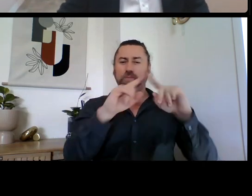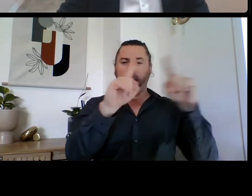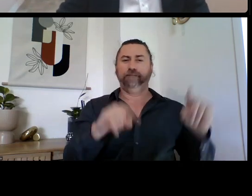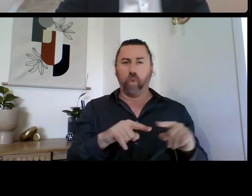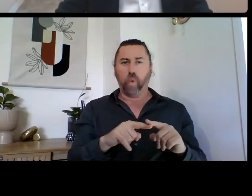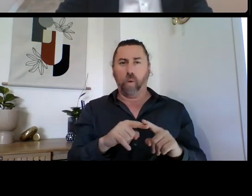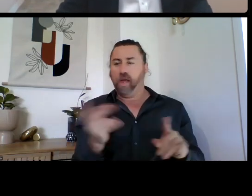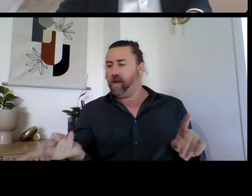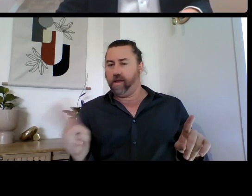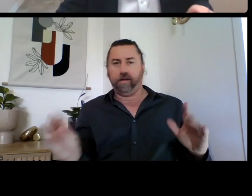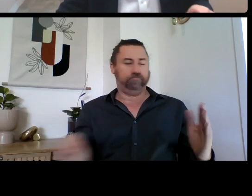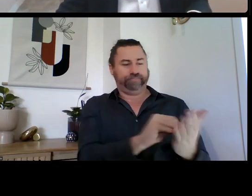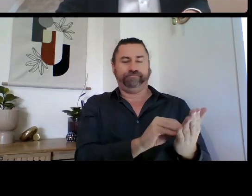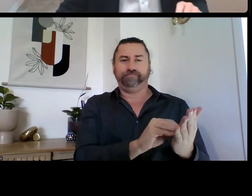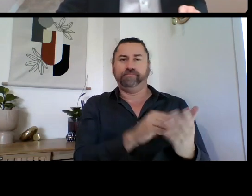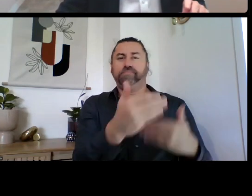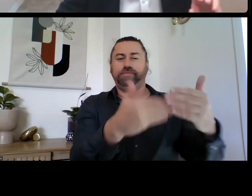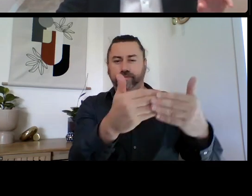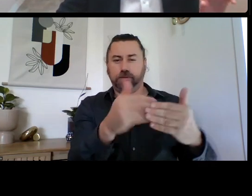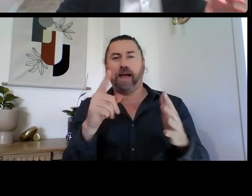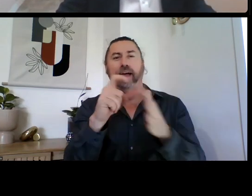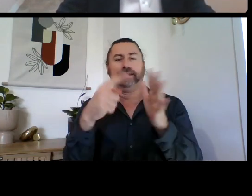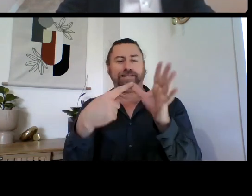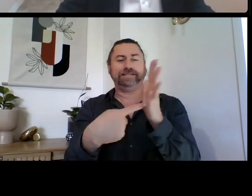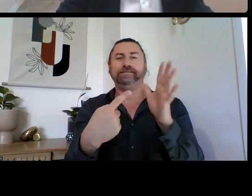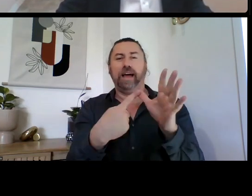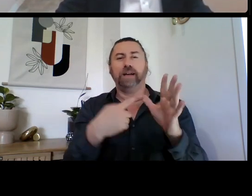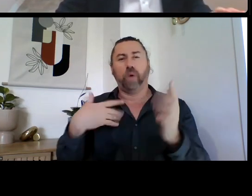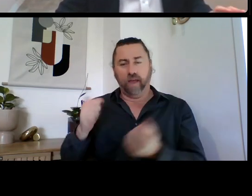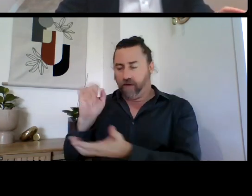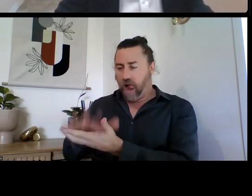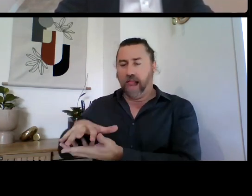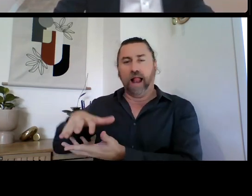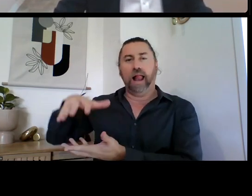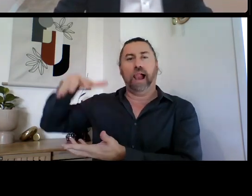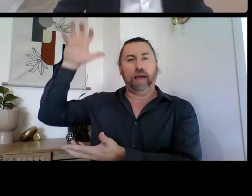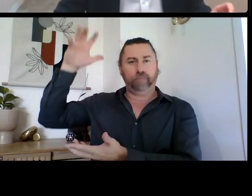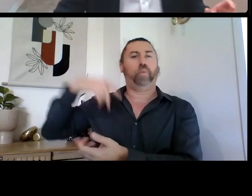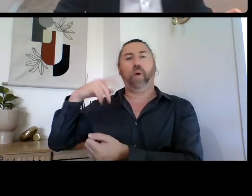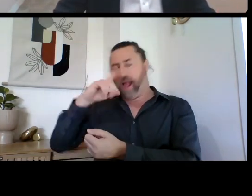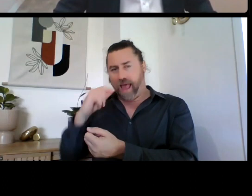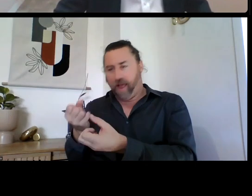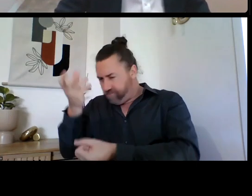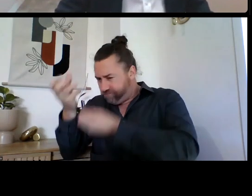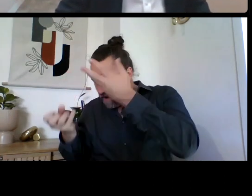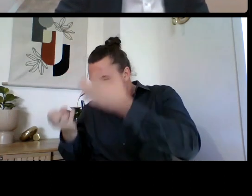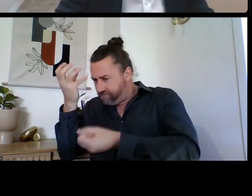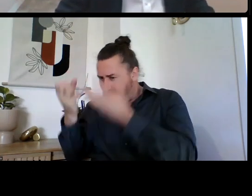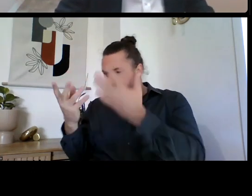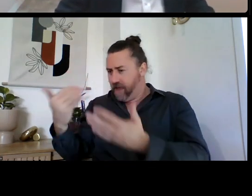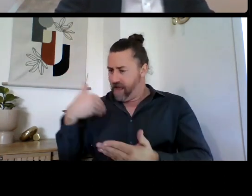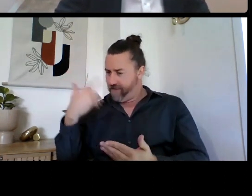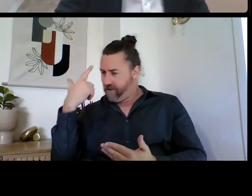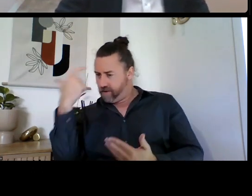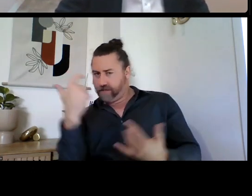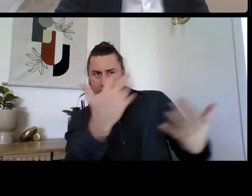normal. But all of the data from those assessments is collected in a database that we can analyse to get a really good picture of the needs across